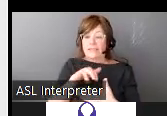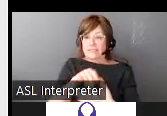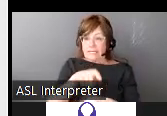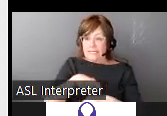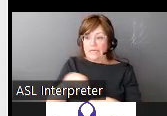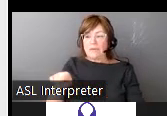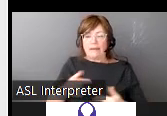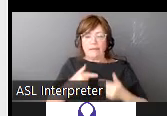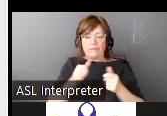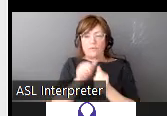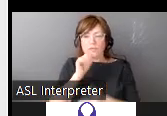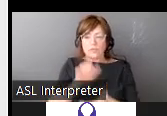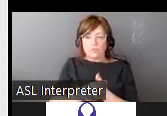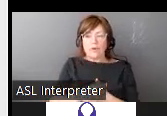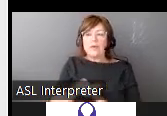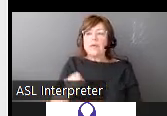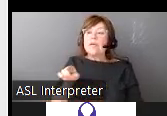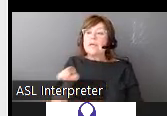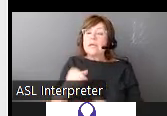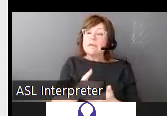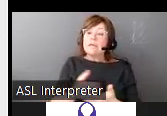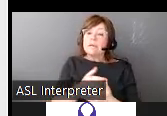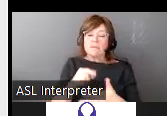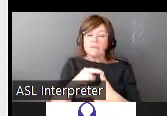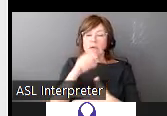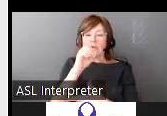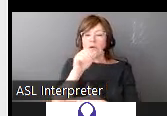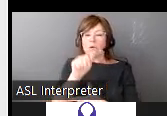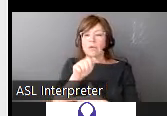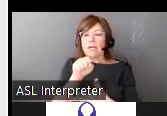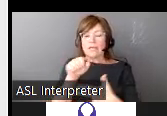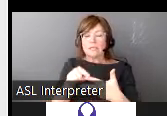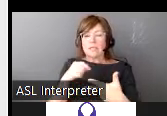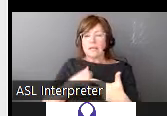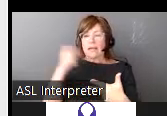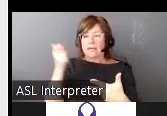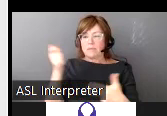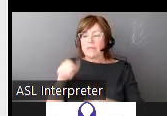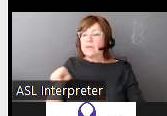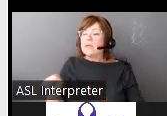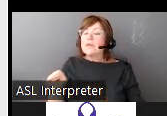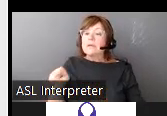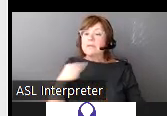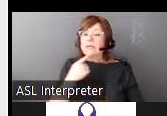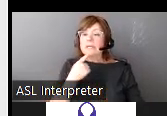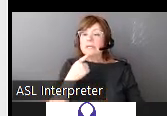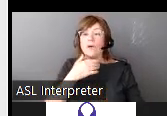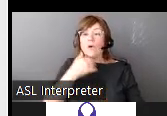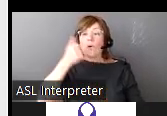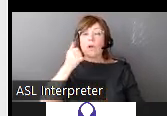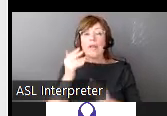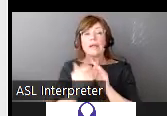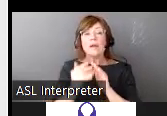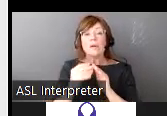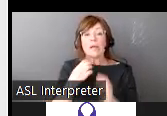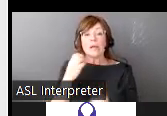his spouse. His sources of income were OAS and Canadian pension. As he observes, if the older immigrant's emotional